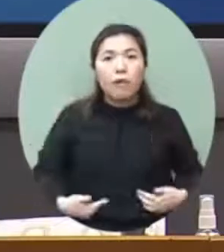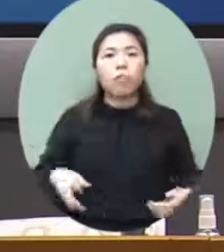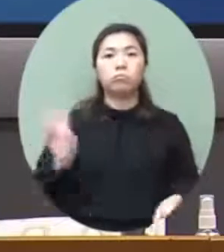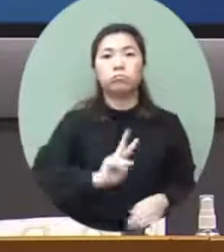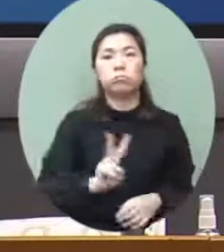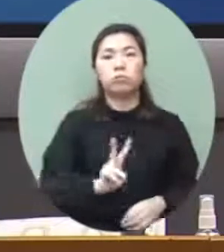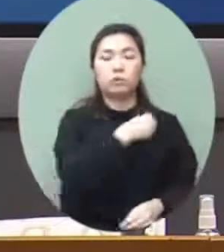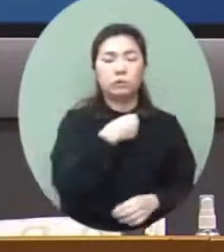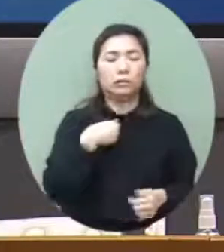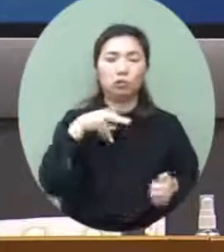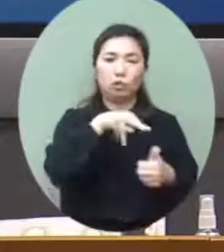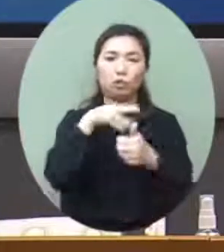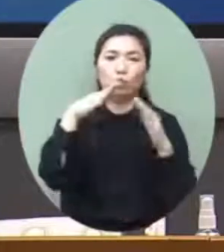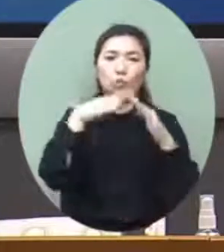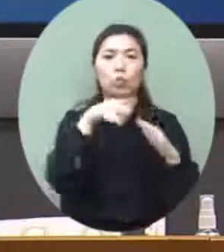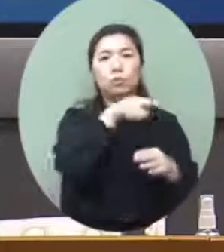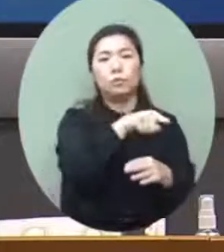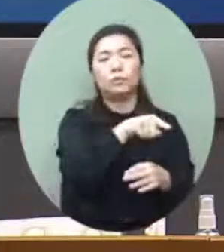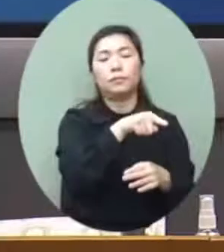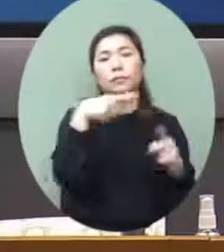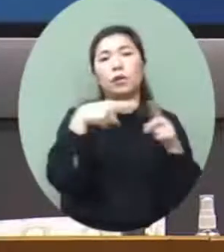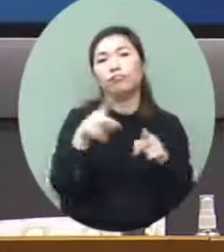team